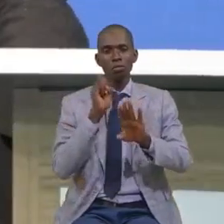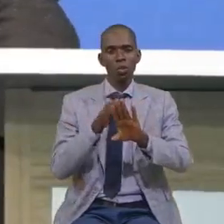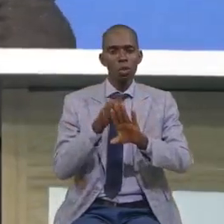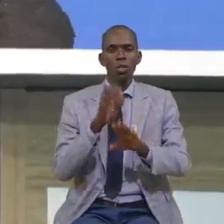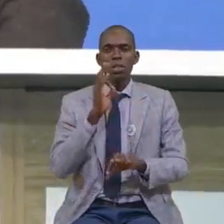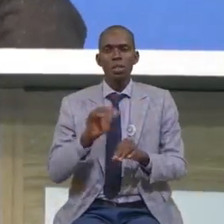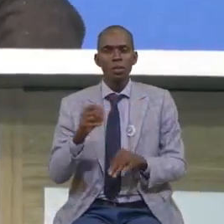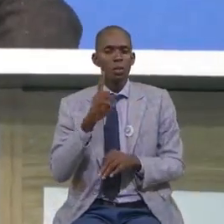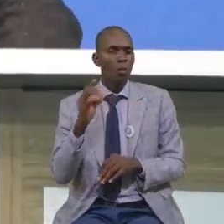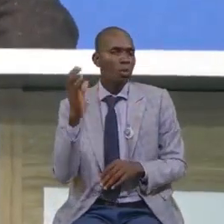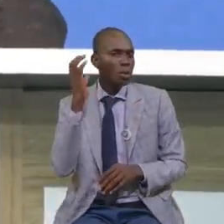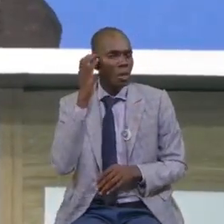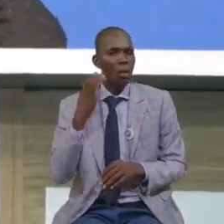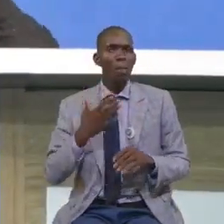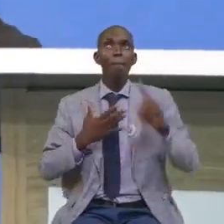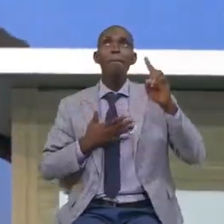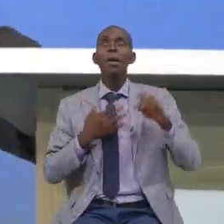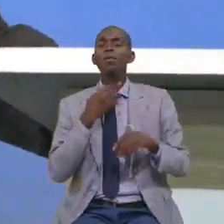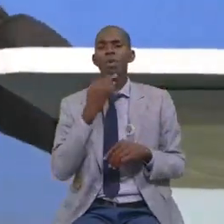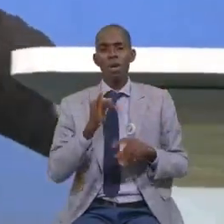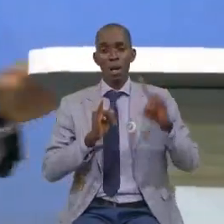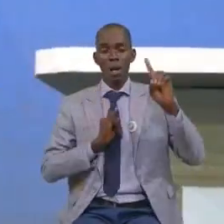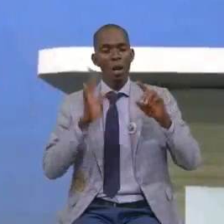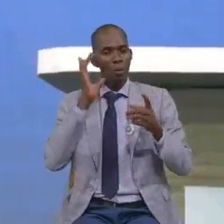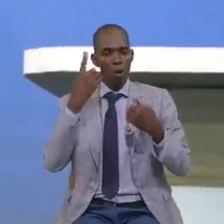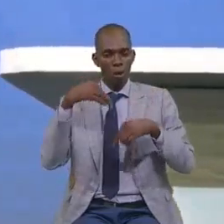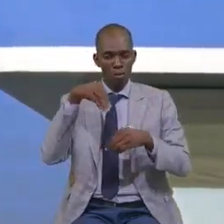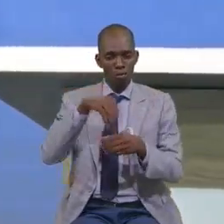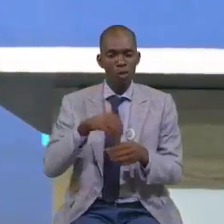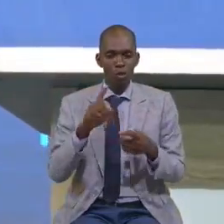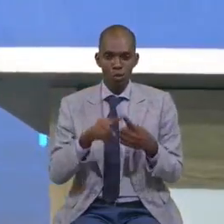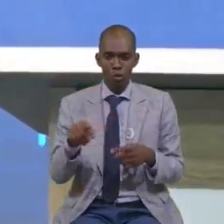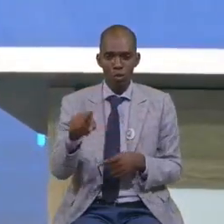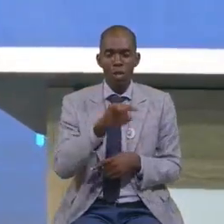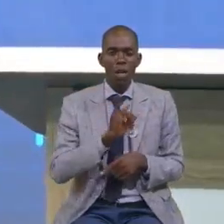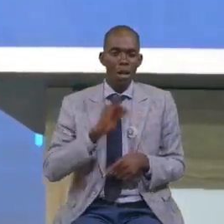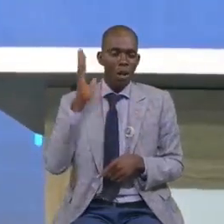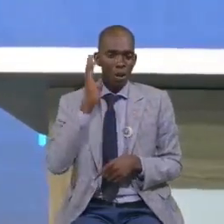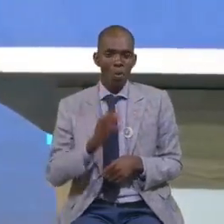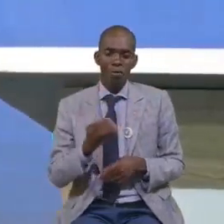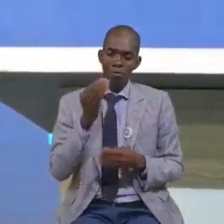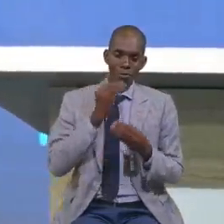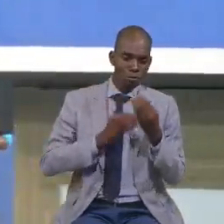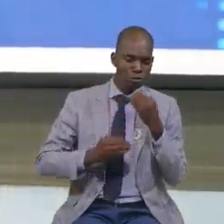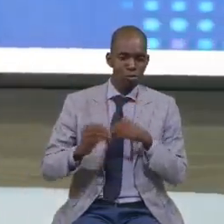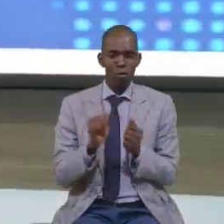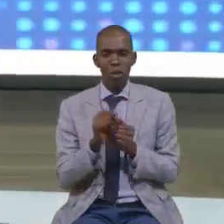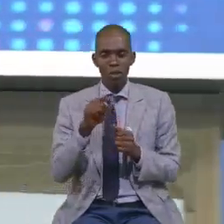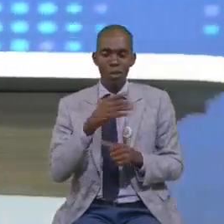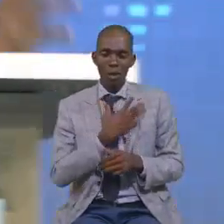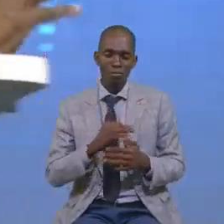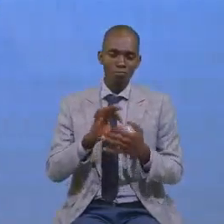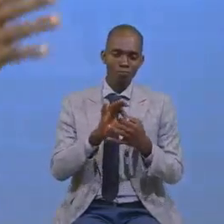my voice, I will come into him, I'll sup with him and fellowship with